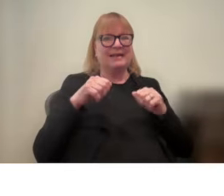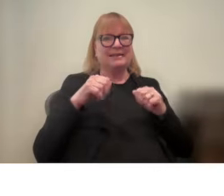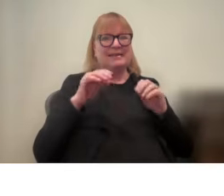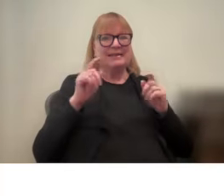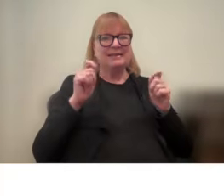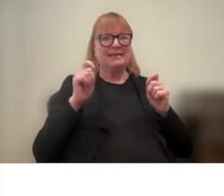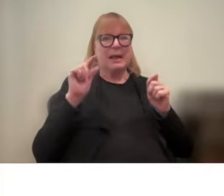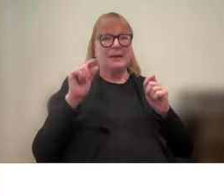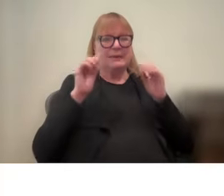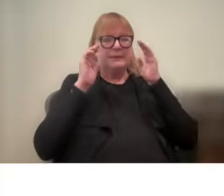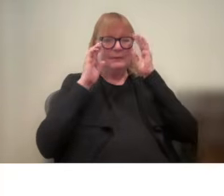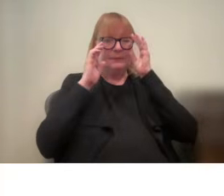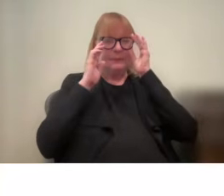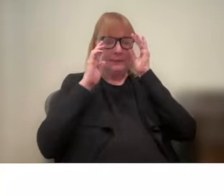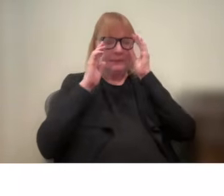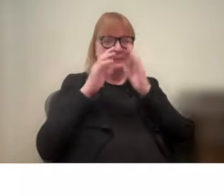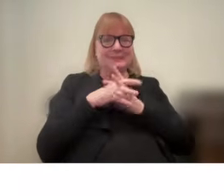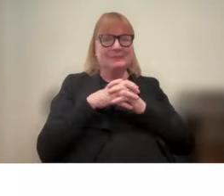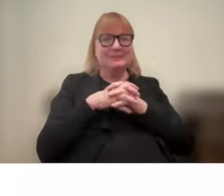little bit. Okay. Um,